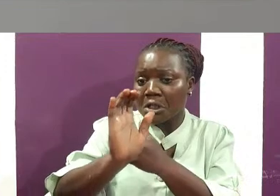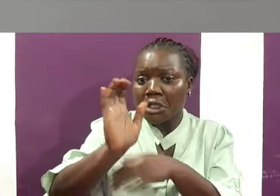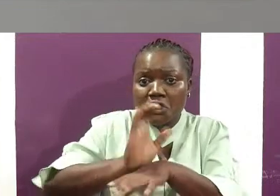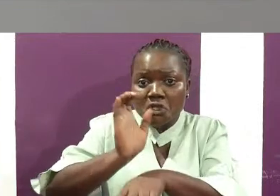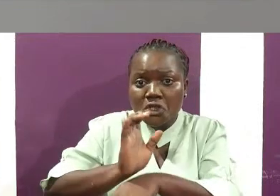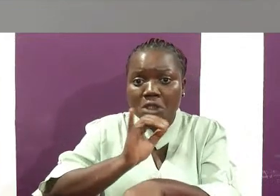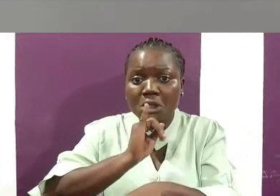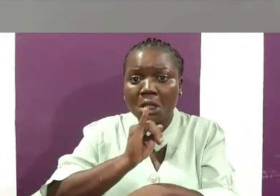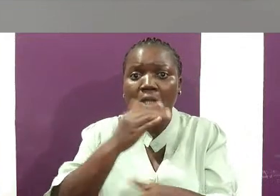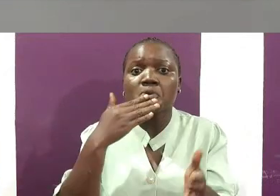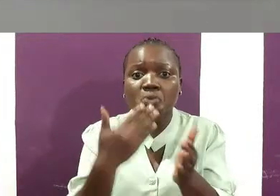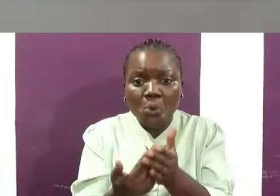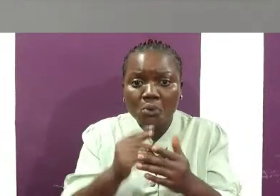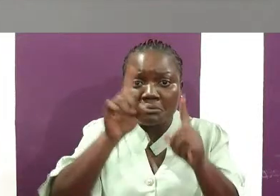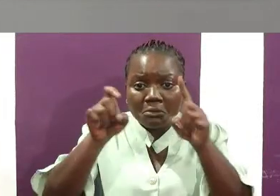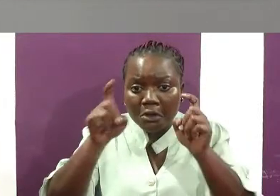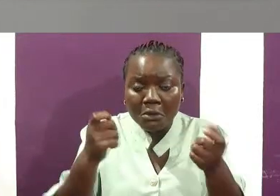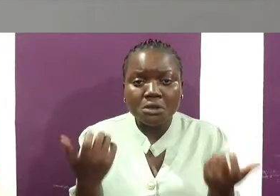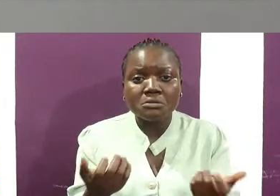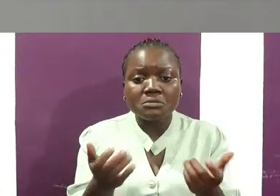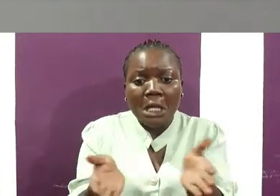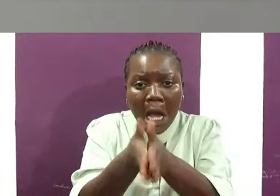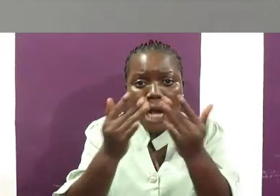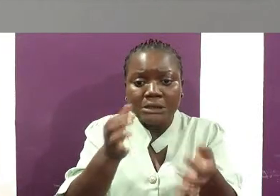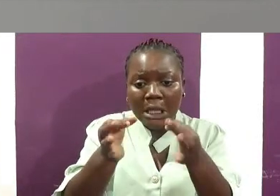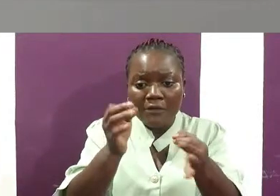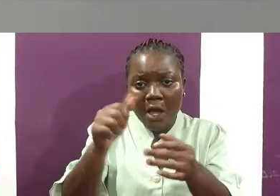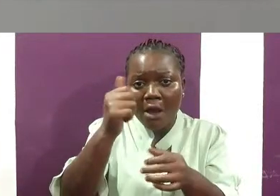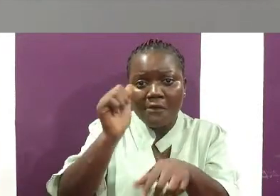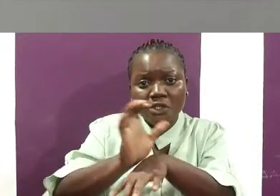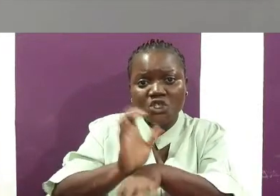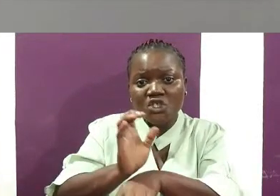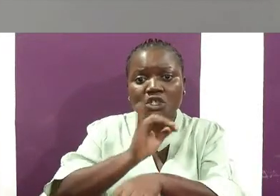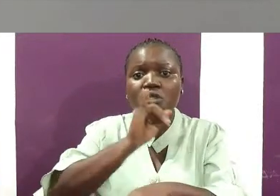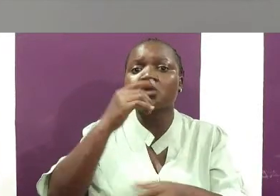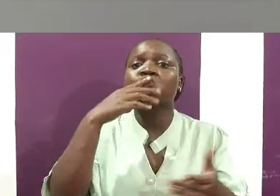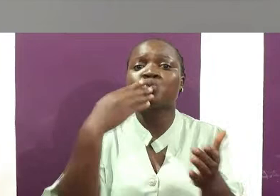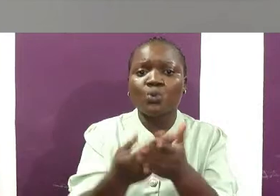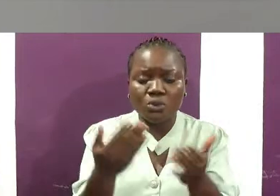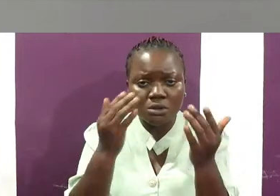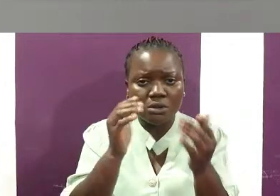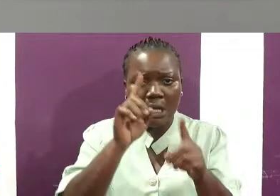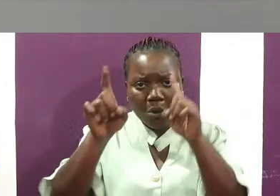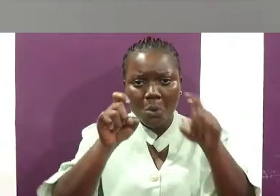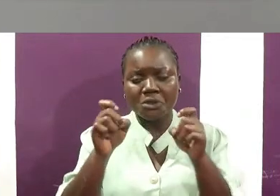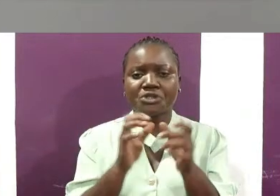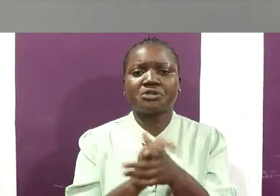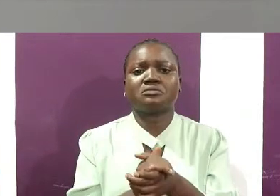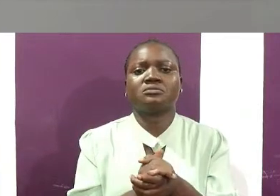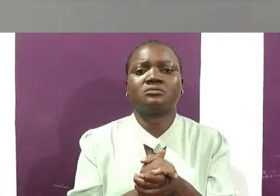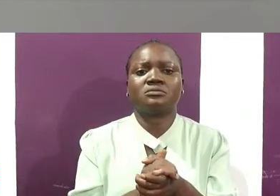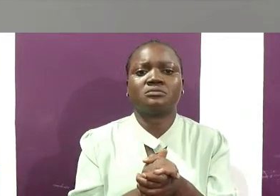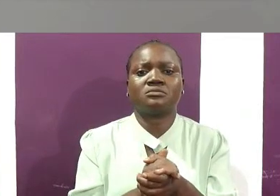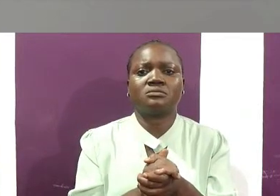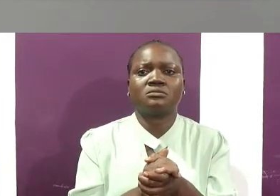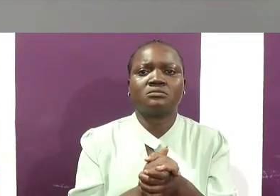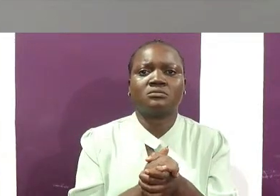And as we think about the brethren in Acts chapter 2, I want us to notice that the brethren had a series of oneness